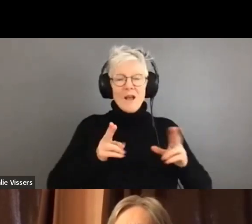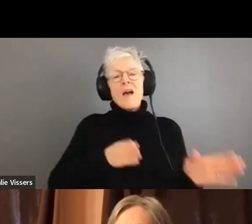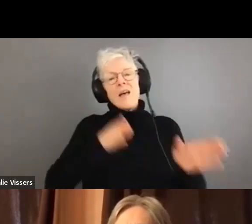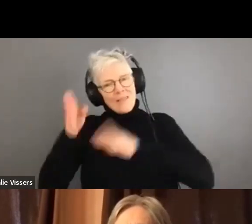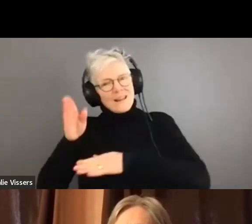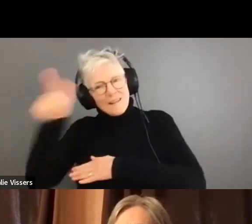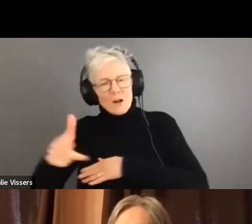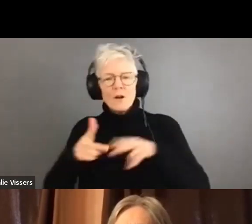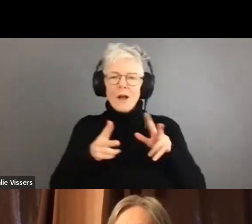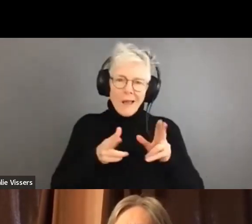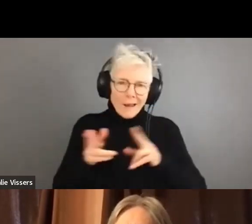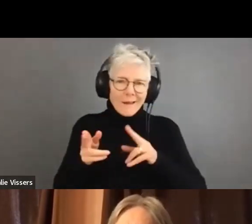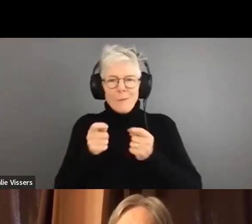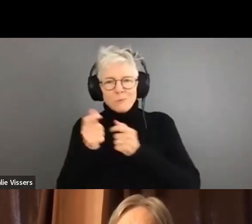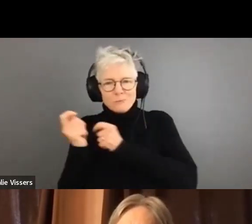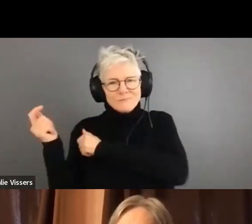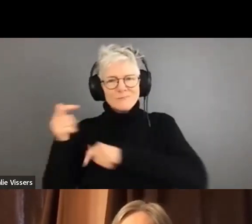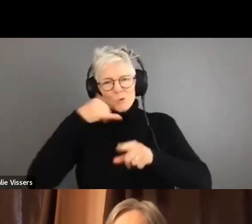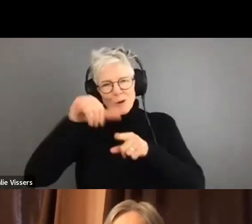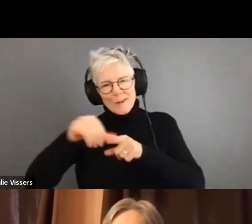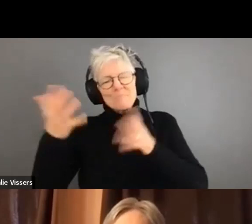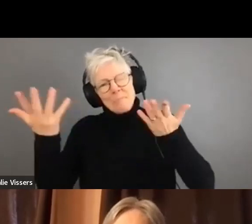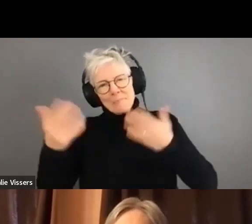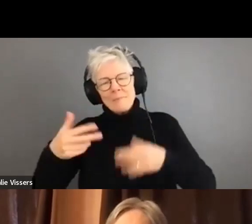where it's all taken out.